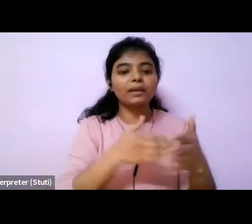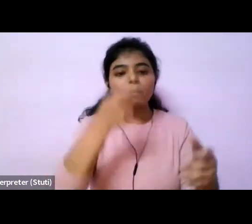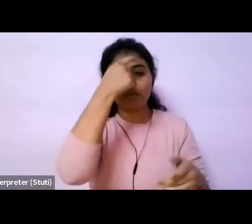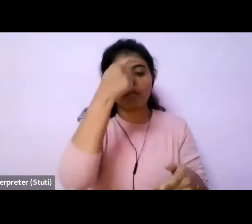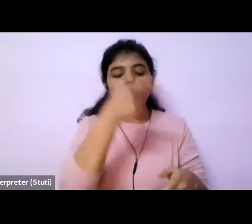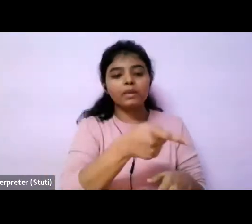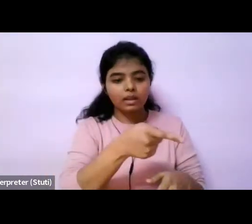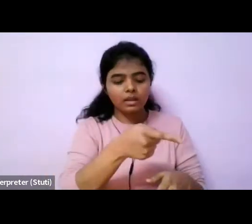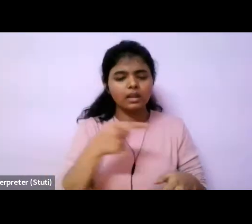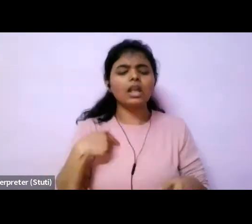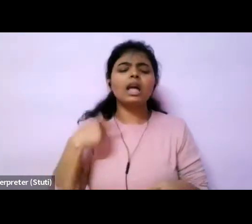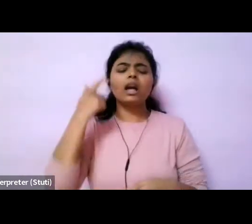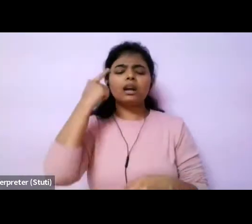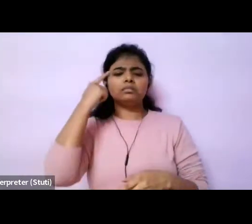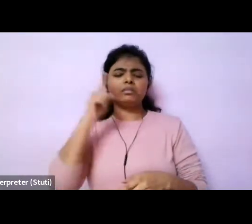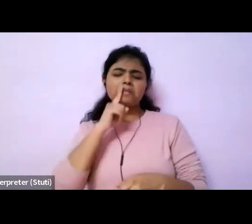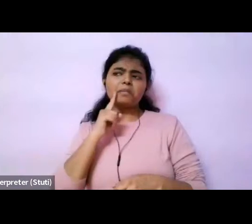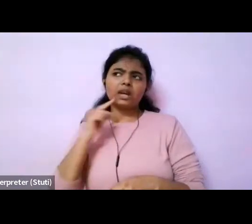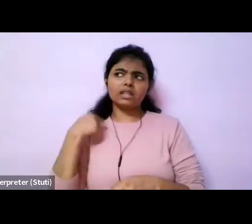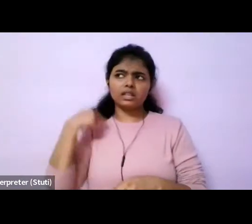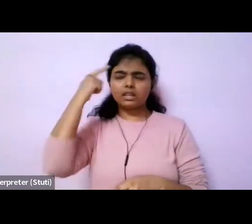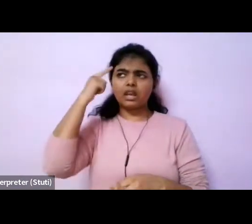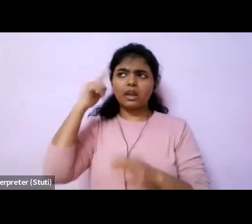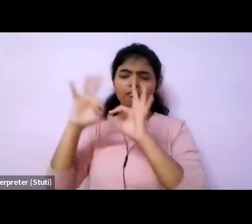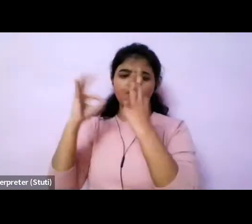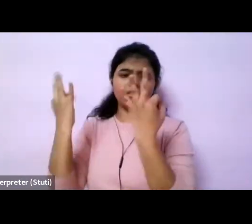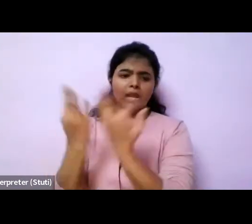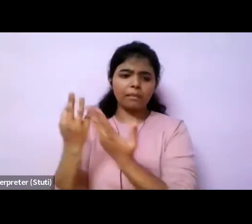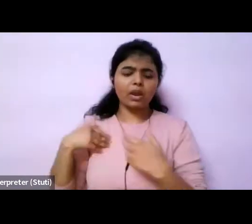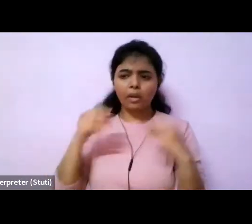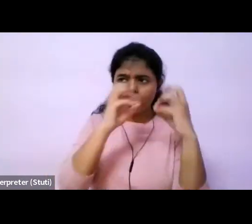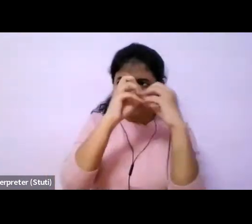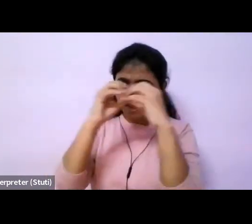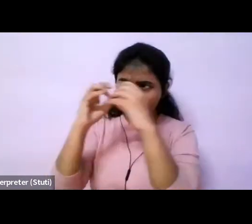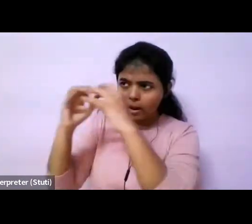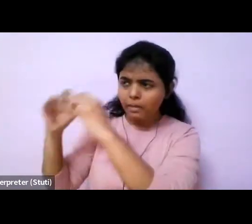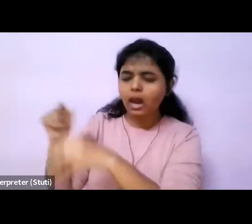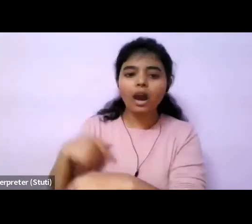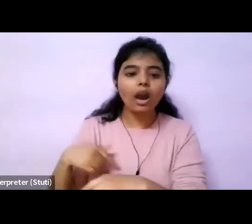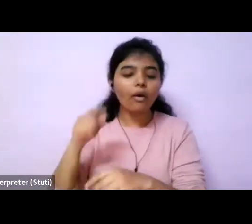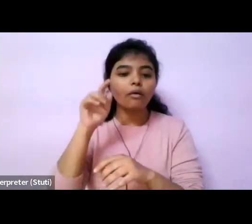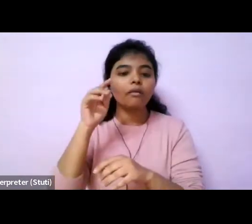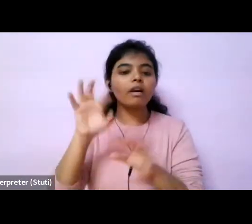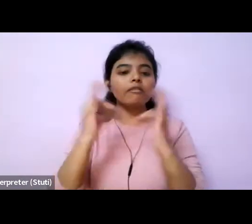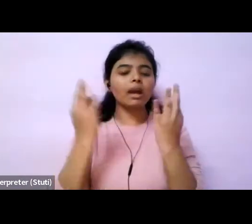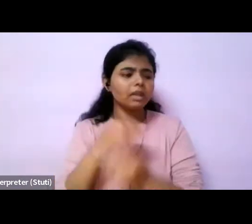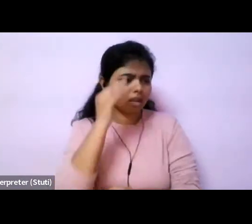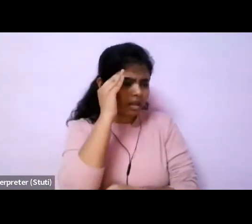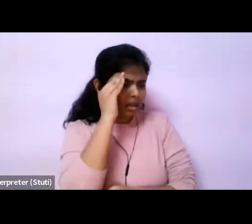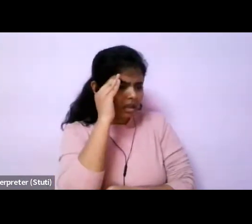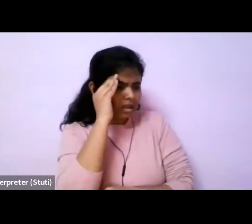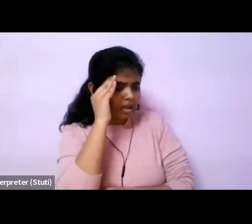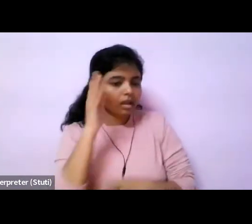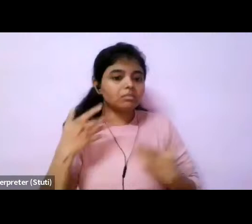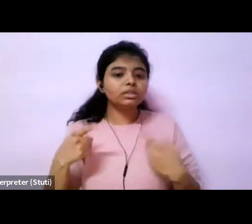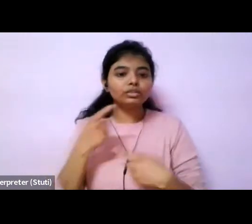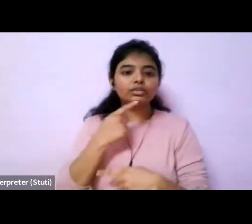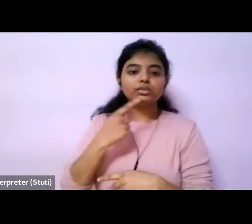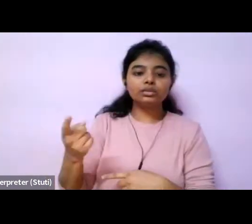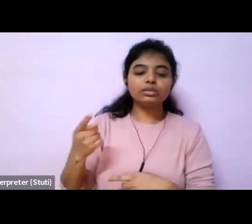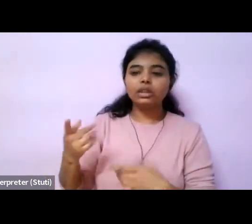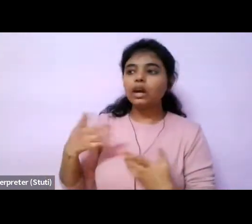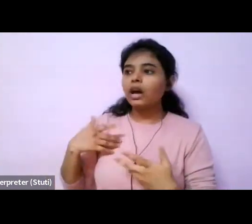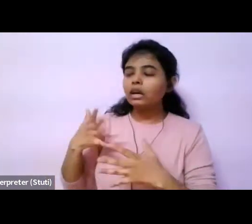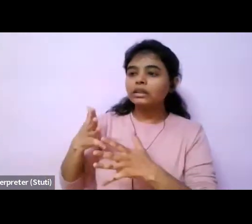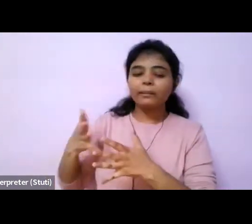For instance, Madan notes that his family observed his finger spelling with polite interest, but did not take the trouble to